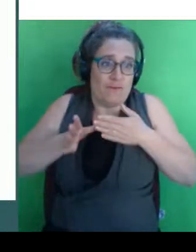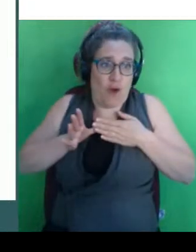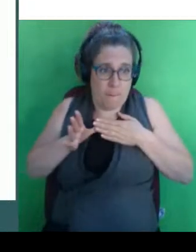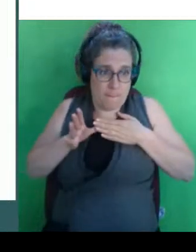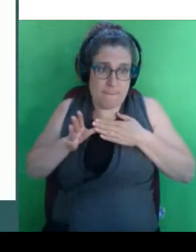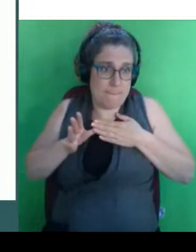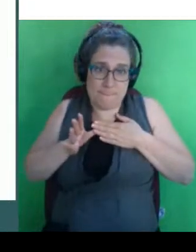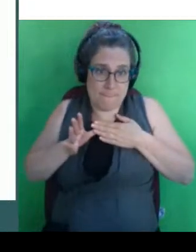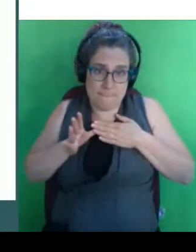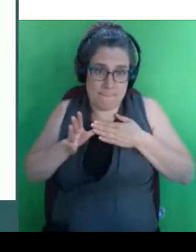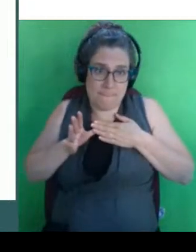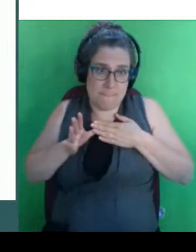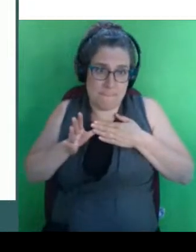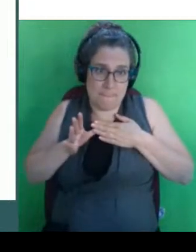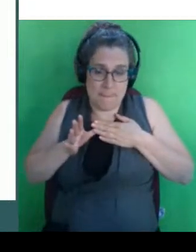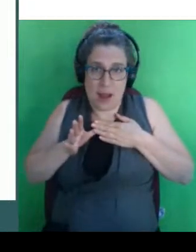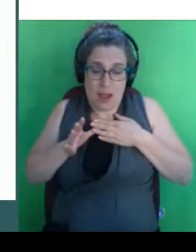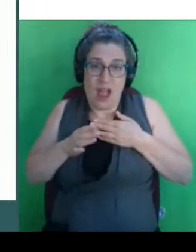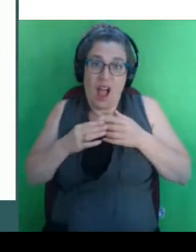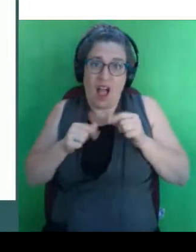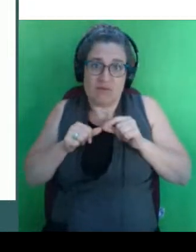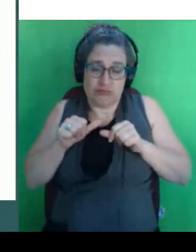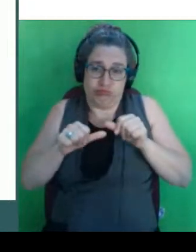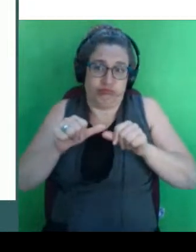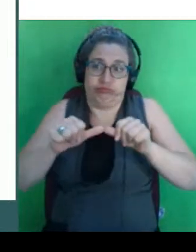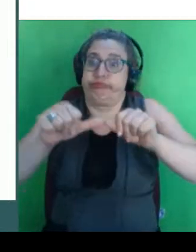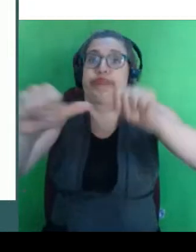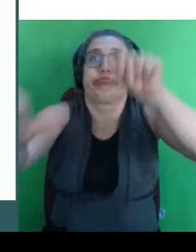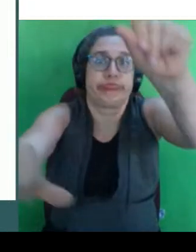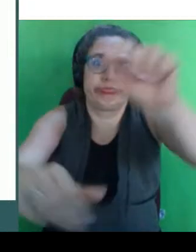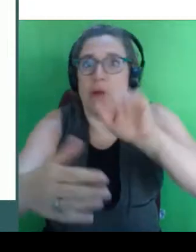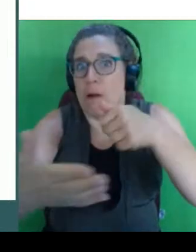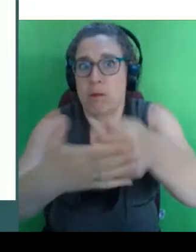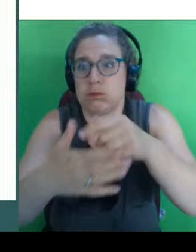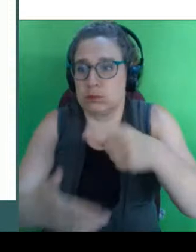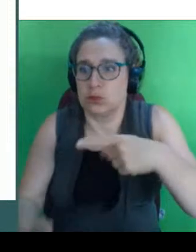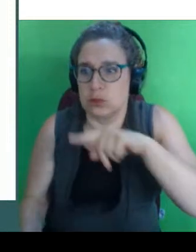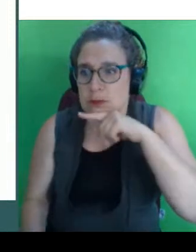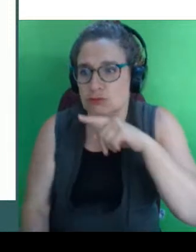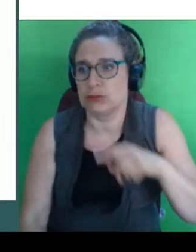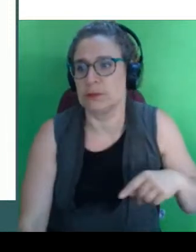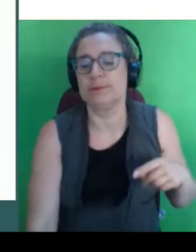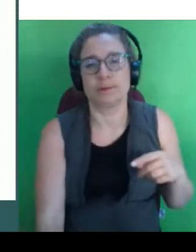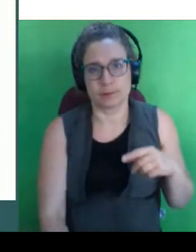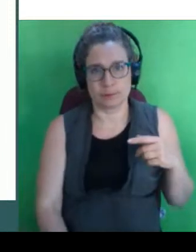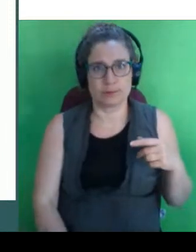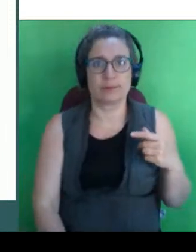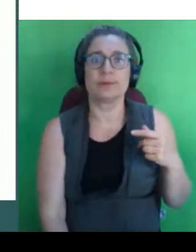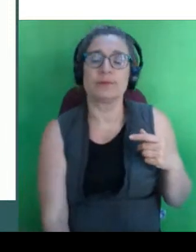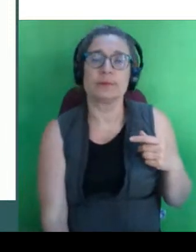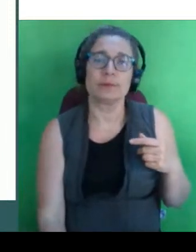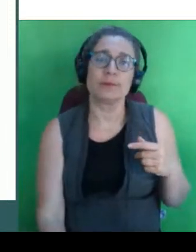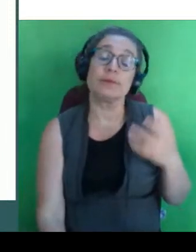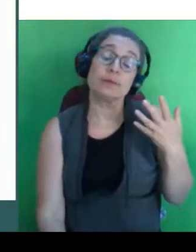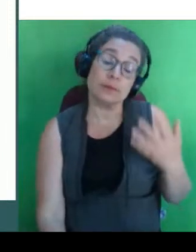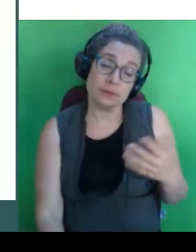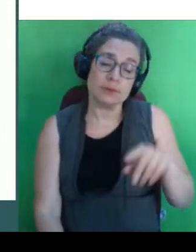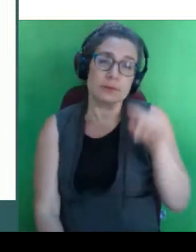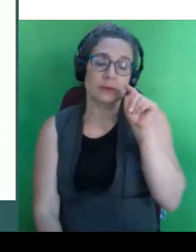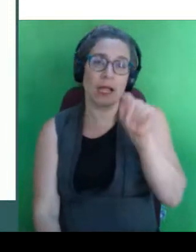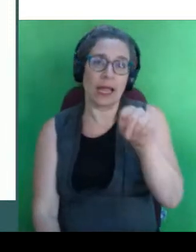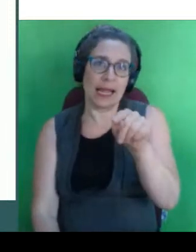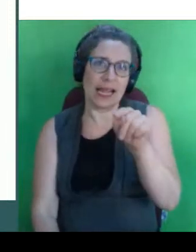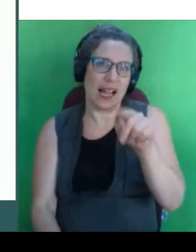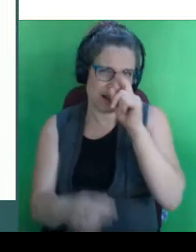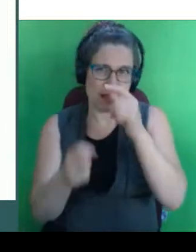decimal points up to greater than 100, and it gets, of course, quite hard to give